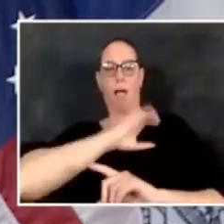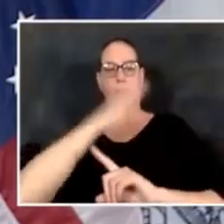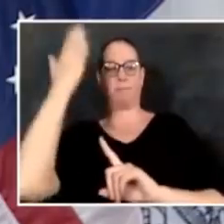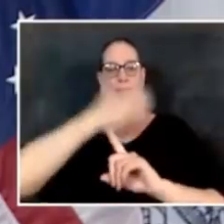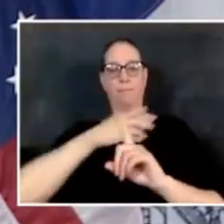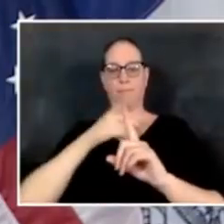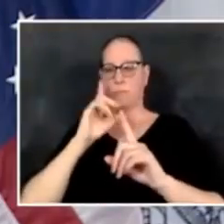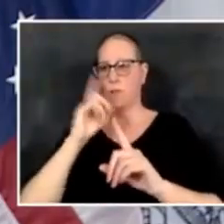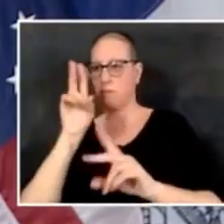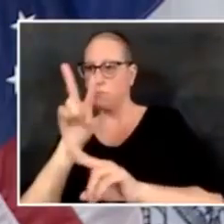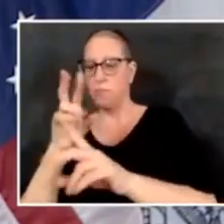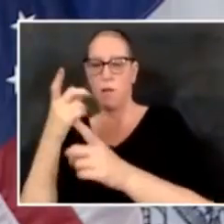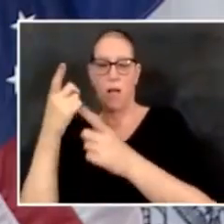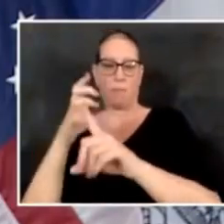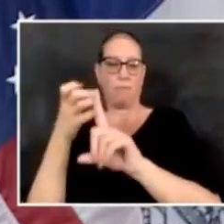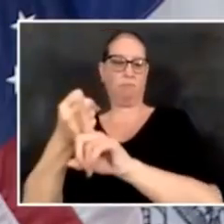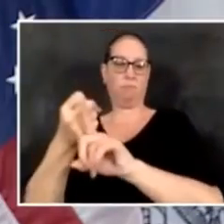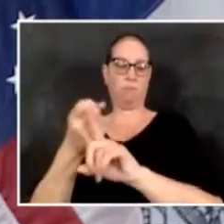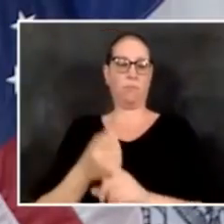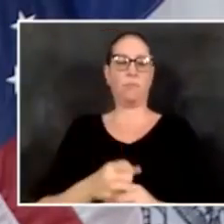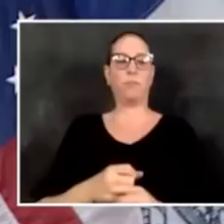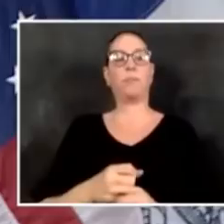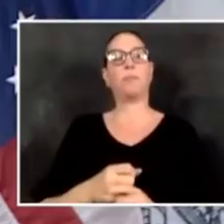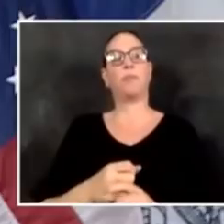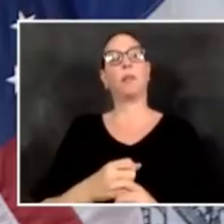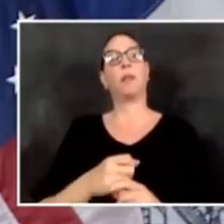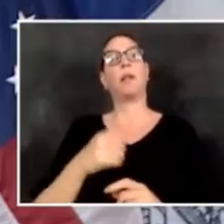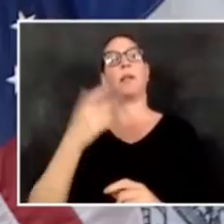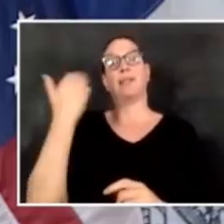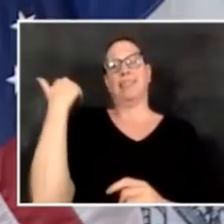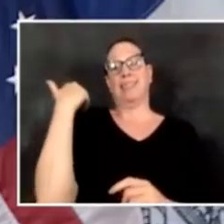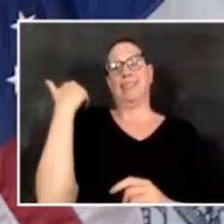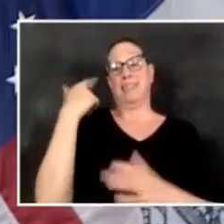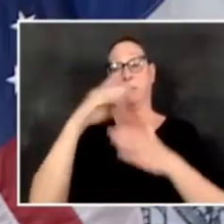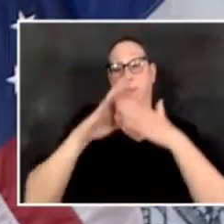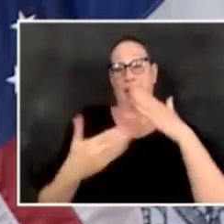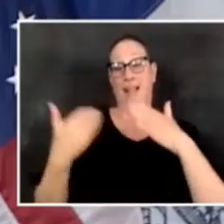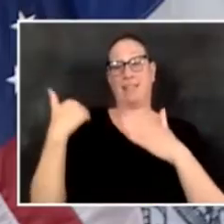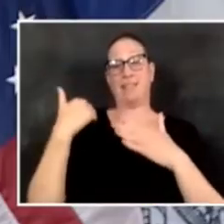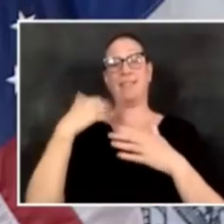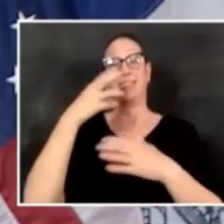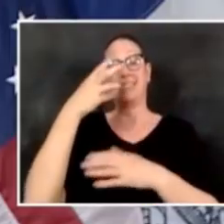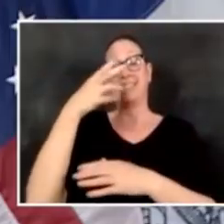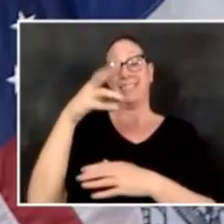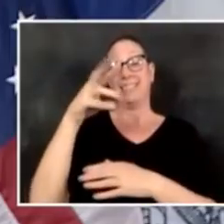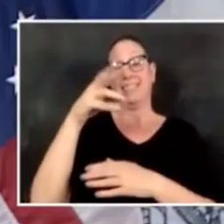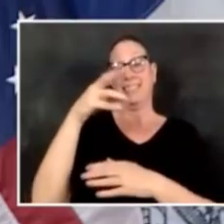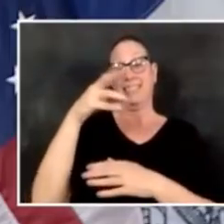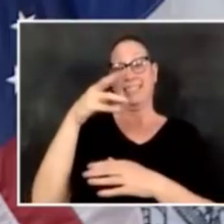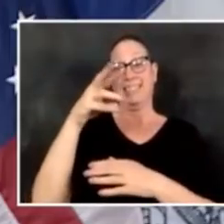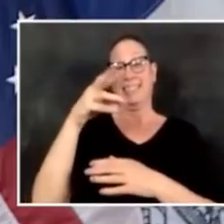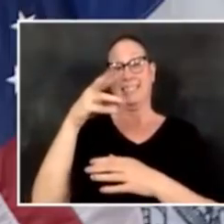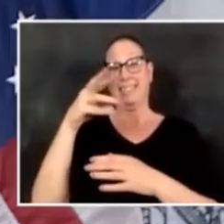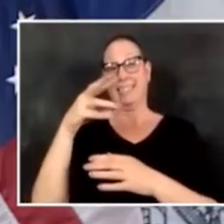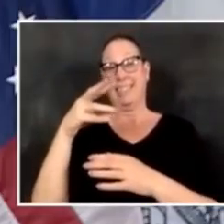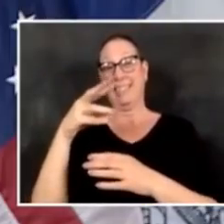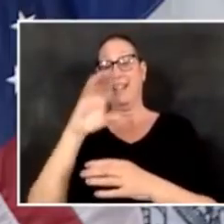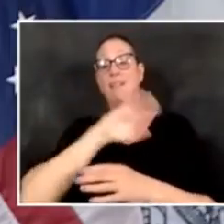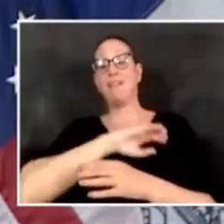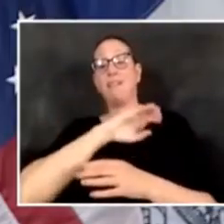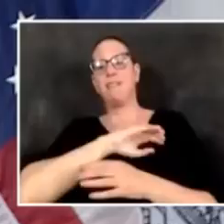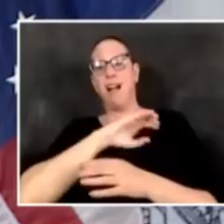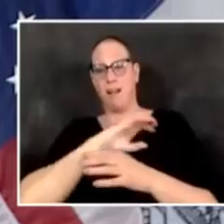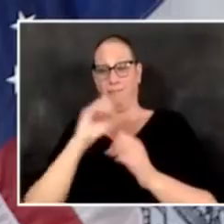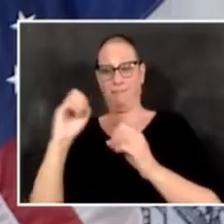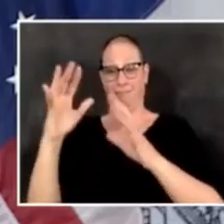16, where officers engaged individuals on the streets of New York City and recovered a firearm. So, most